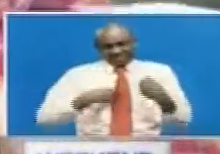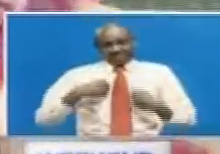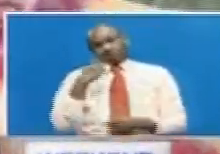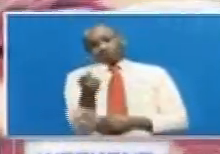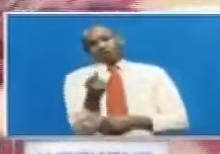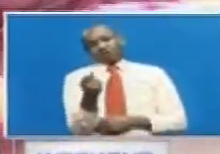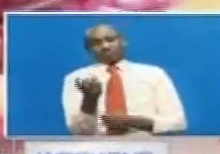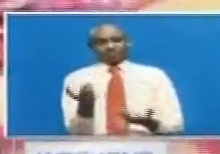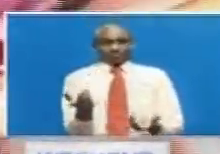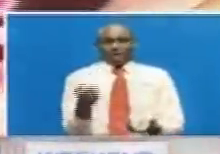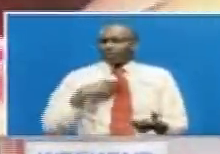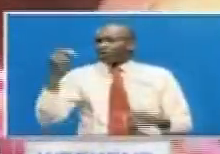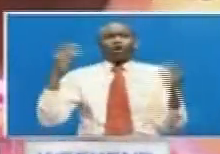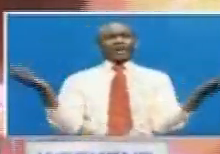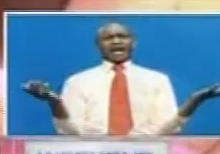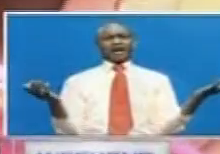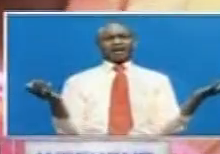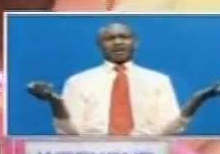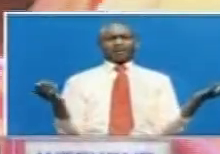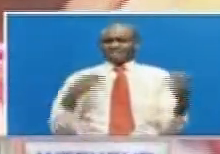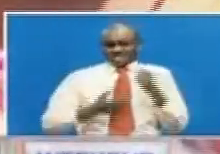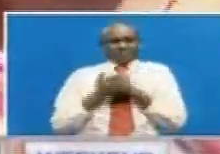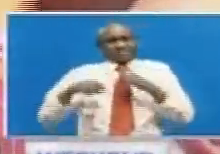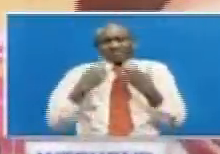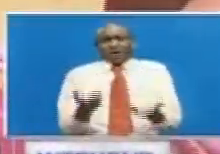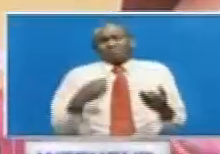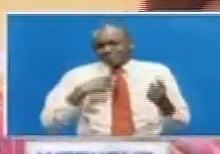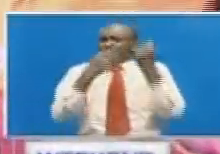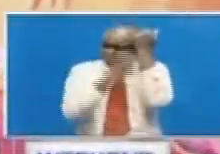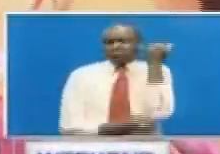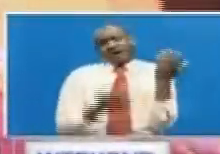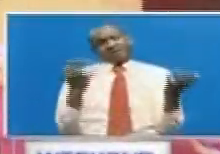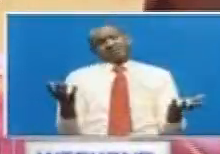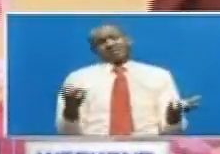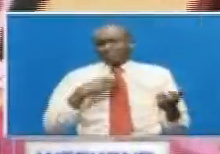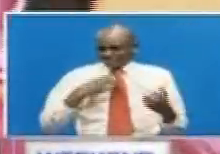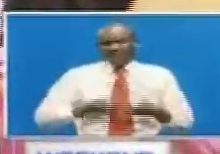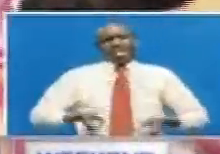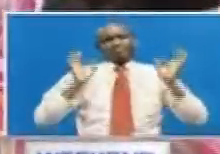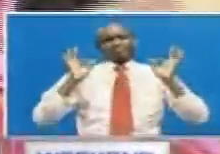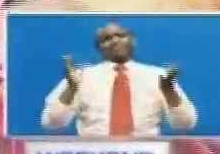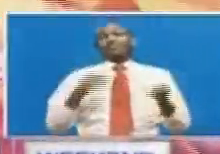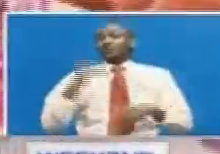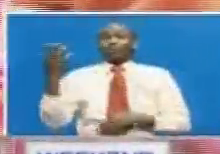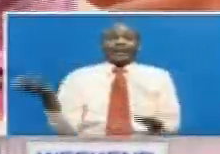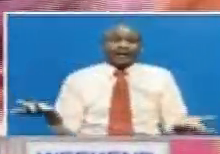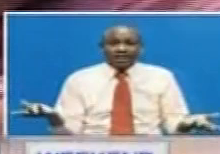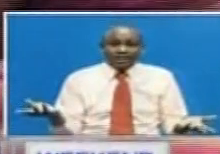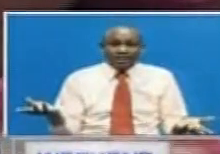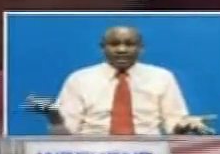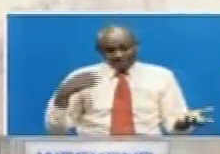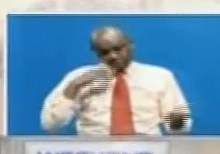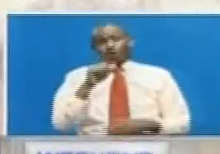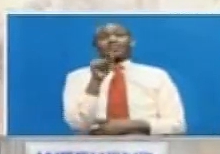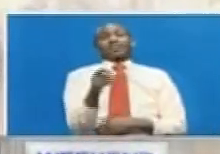wapi? Hatuna uwezo. Sisi walala hoi. Hatuna. Twende wapi? Zaidi